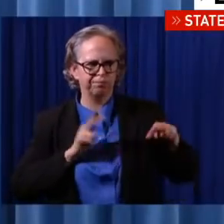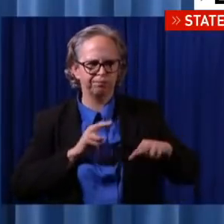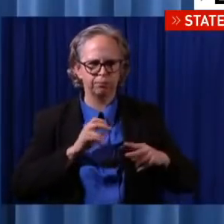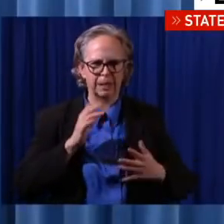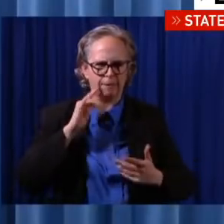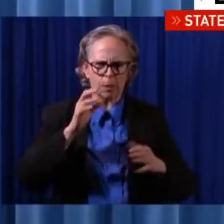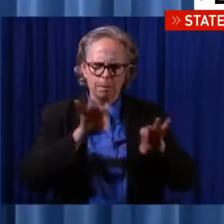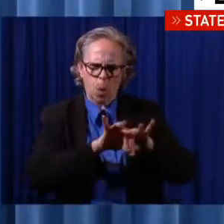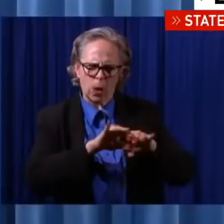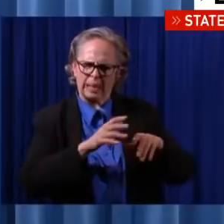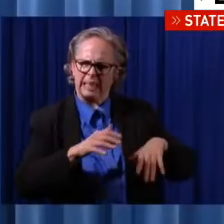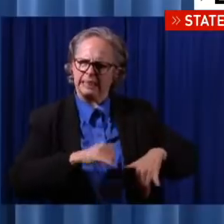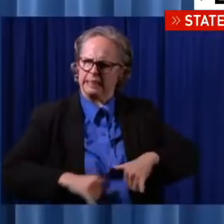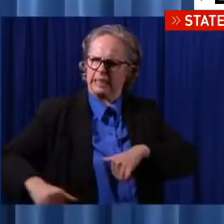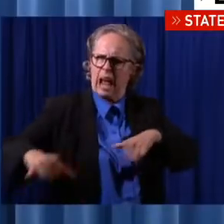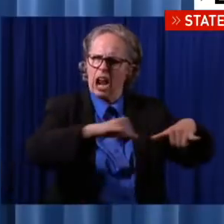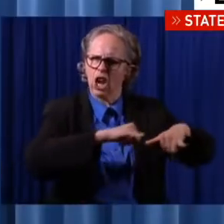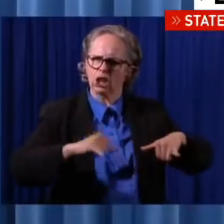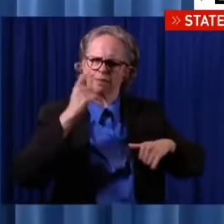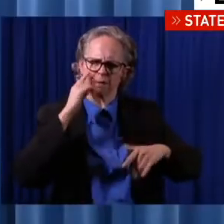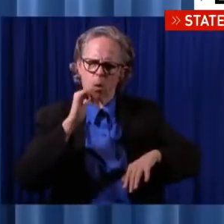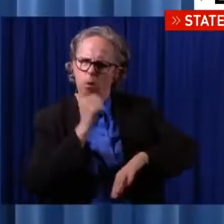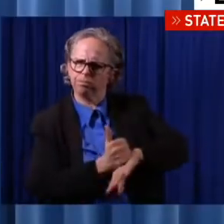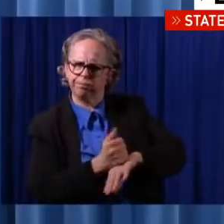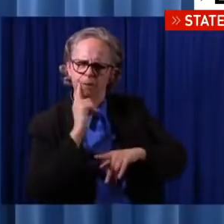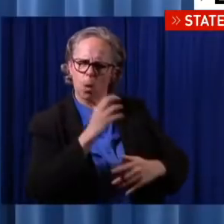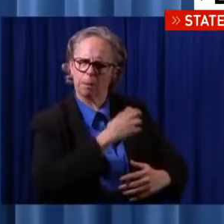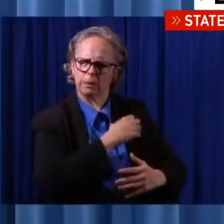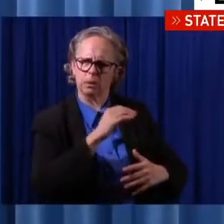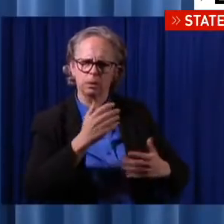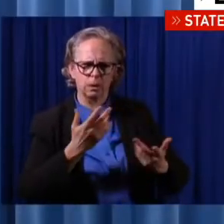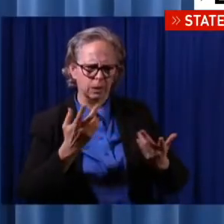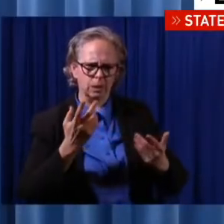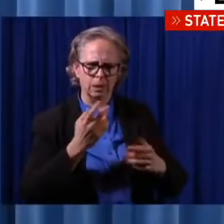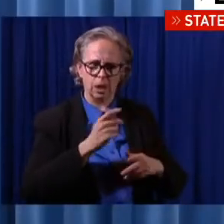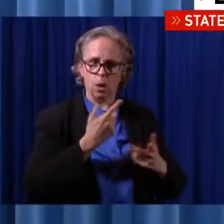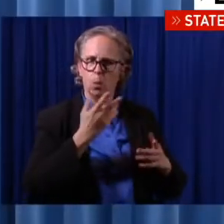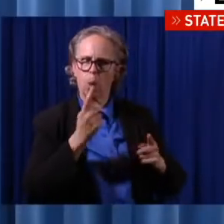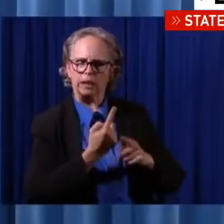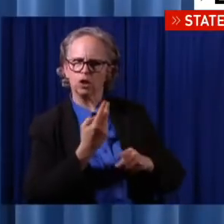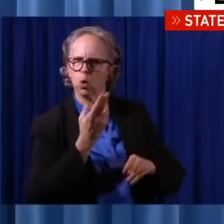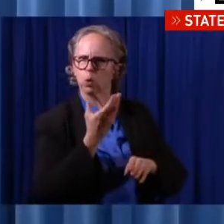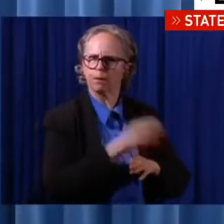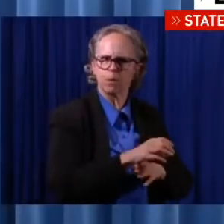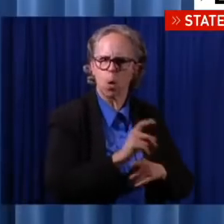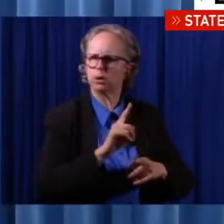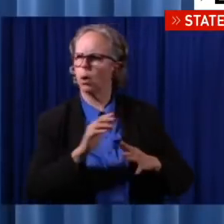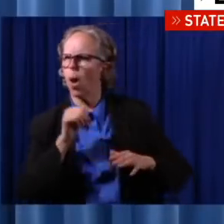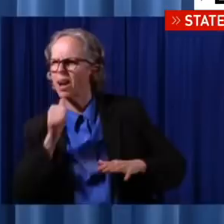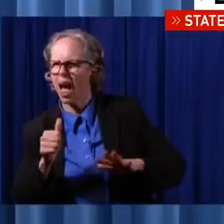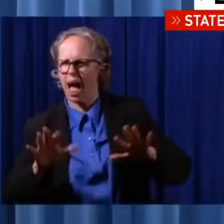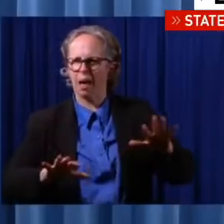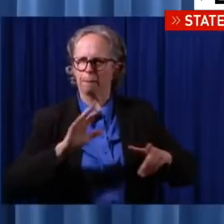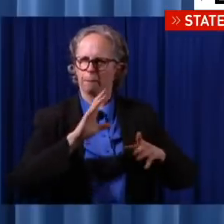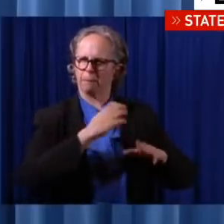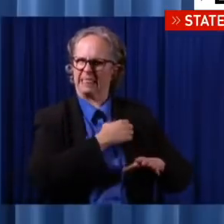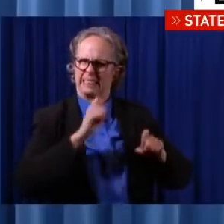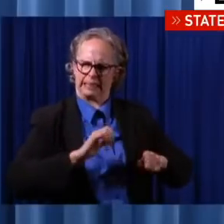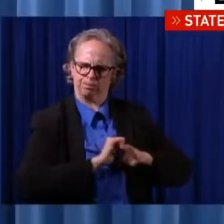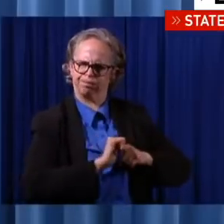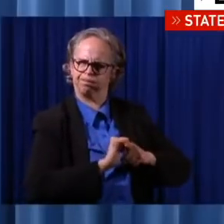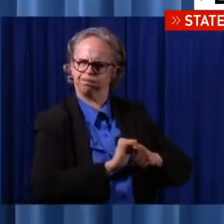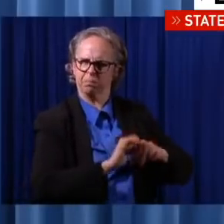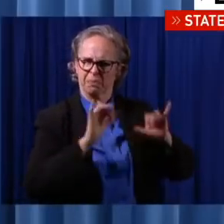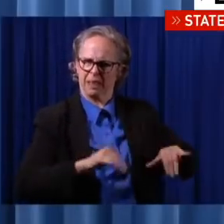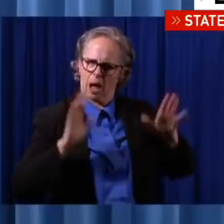good standard of when use of force should be utilized. But it's also important to figure out how the